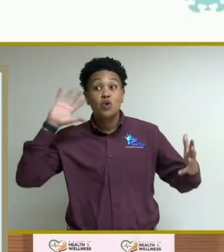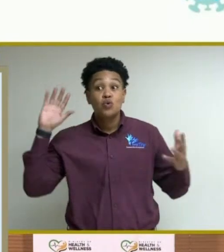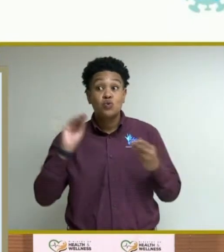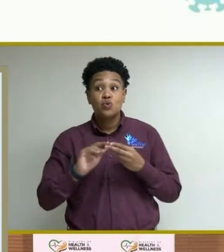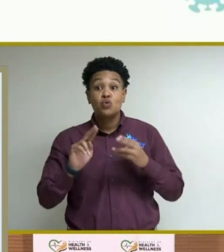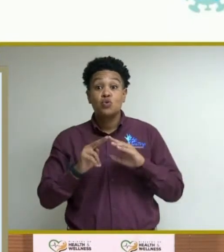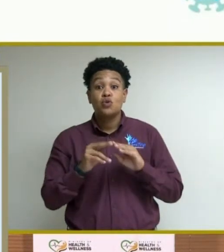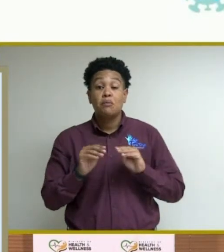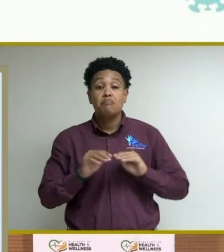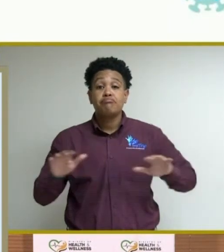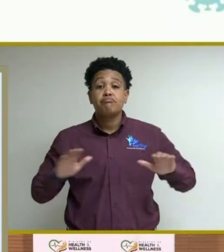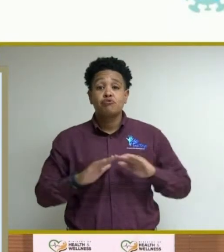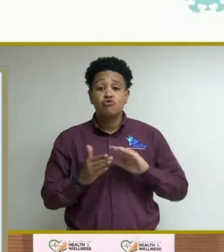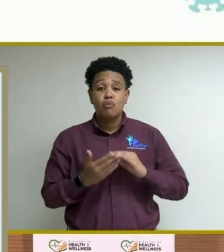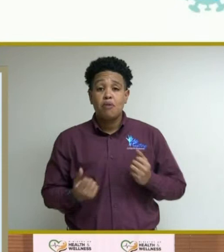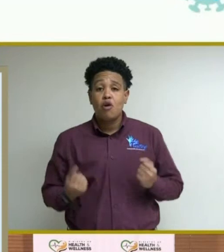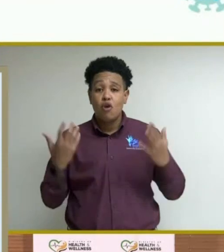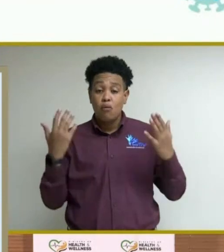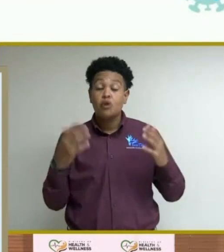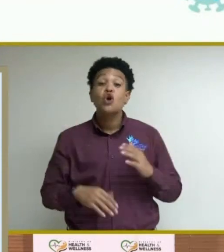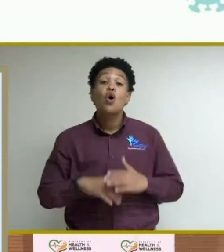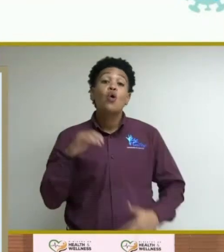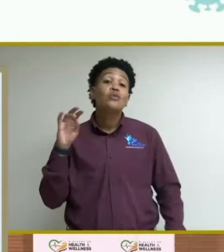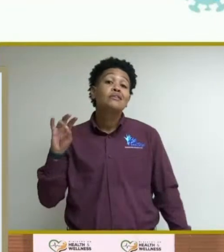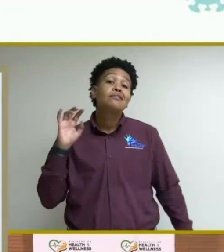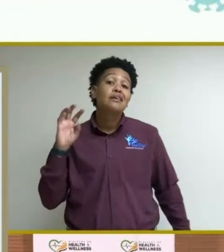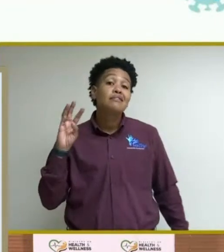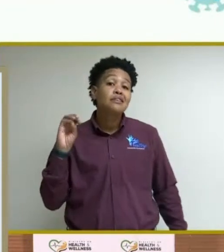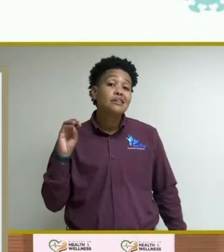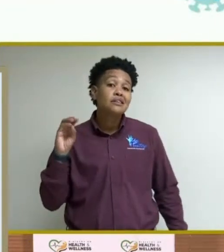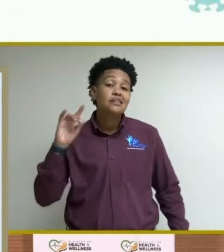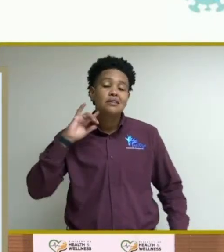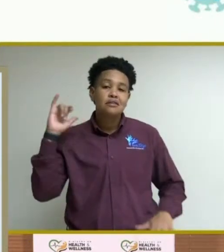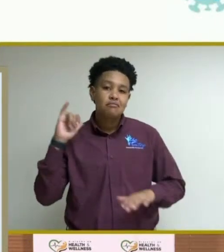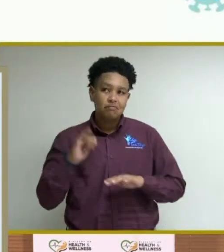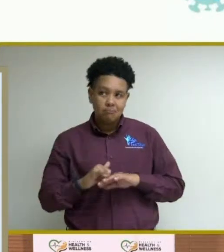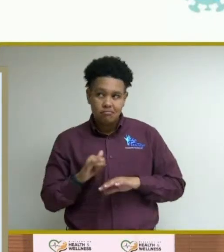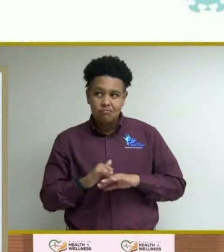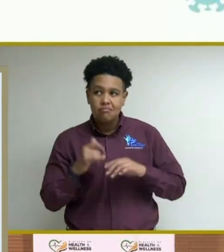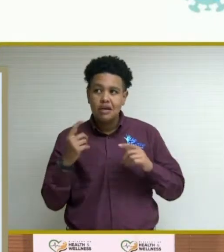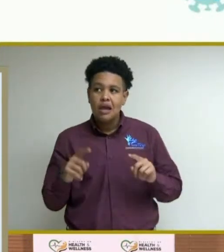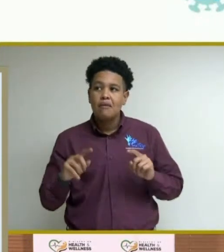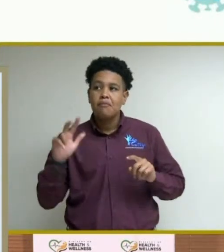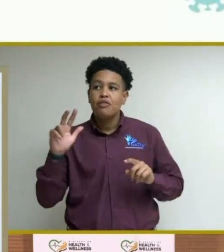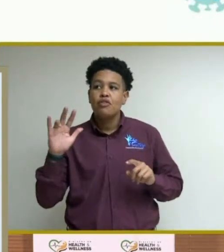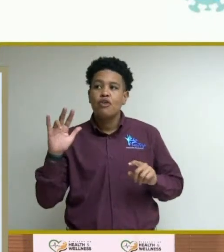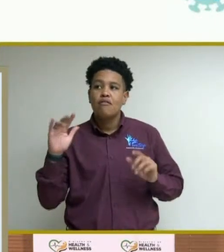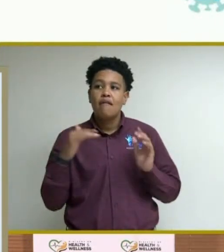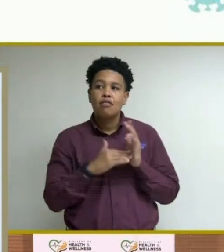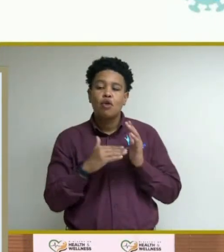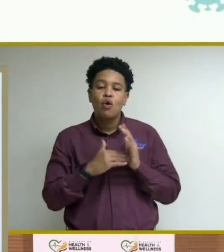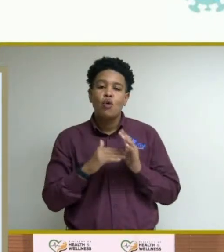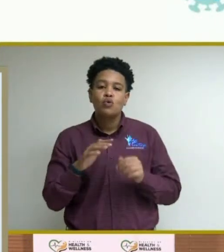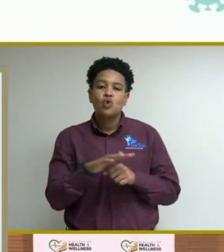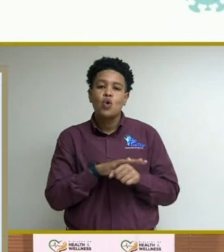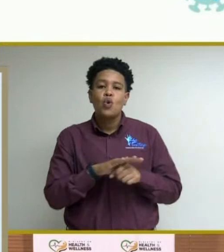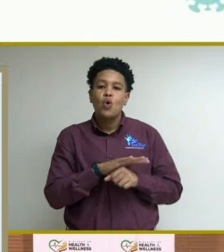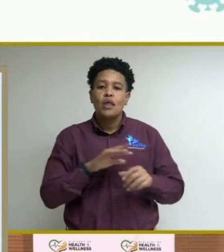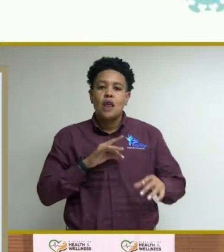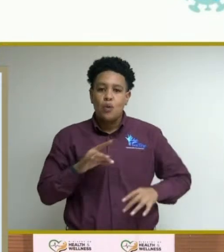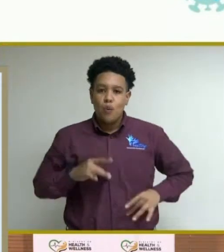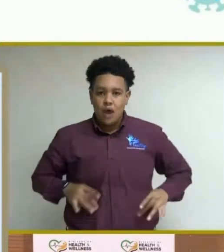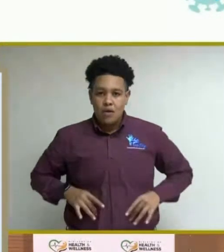36,231 cases, of which 760 were imported cases and over 35,000 locally